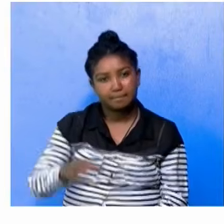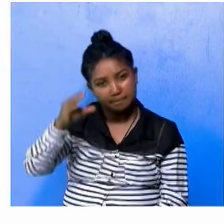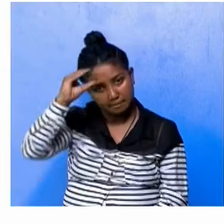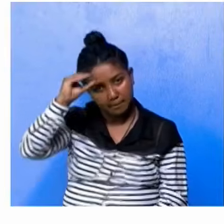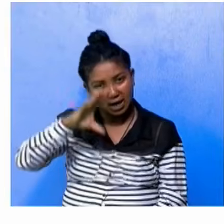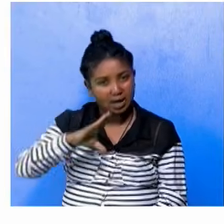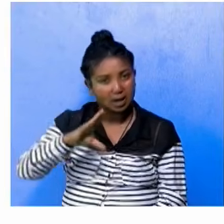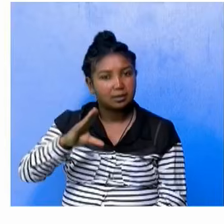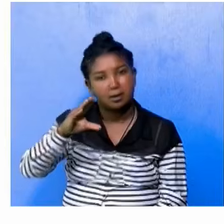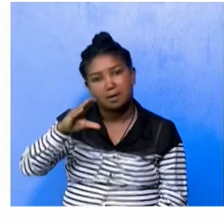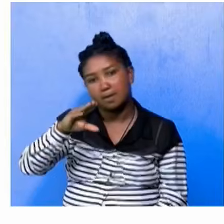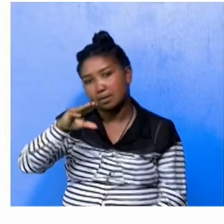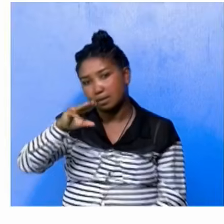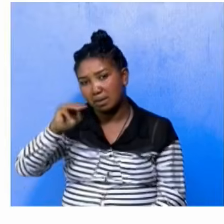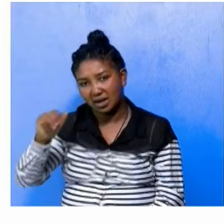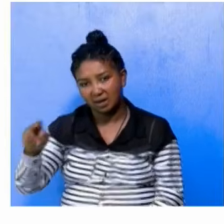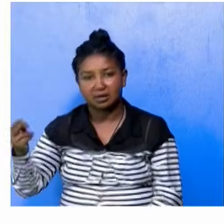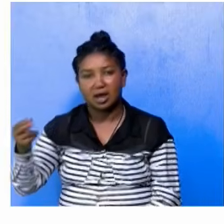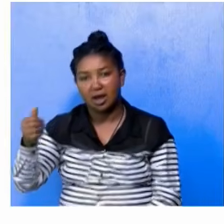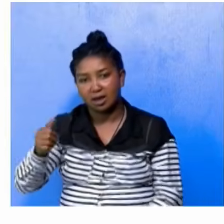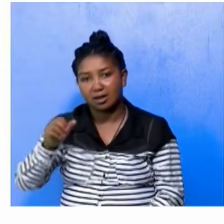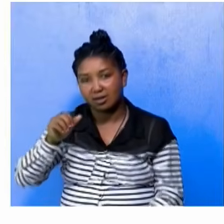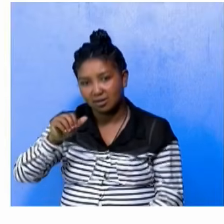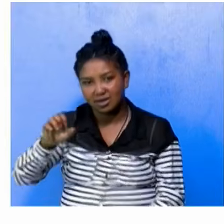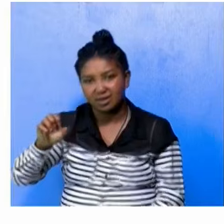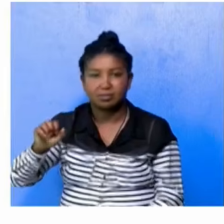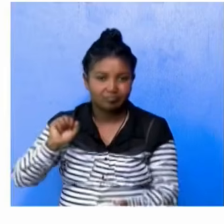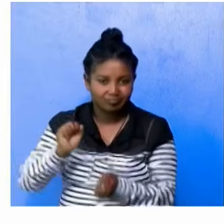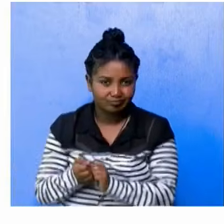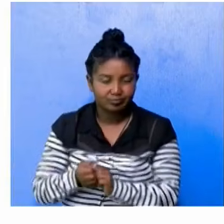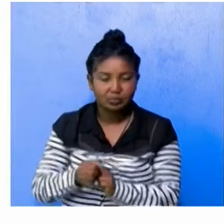Okay? What about